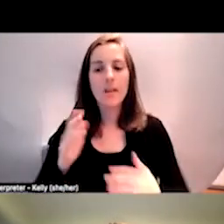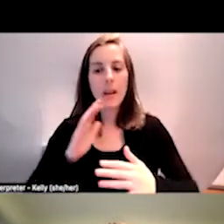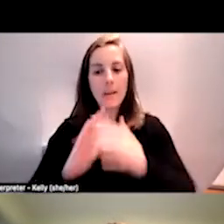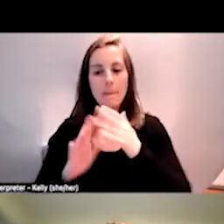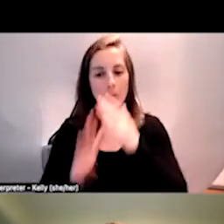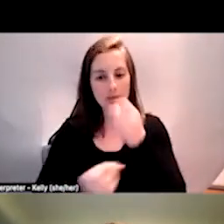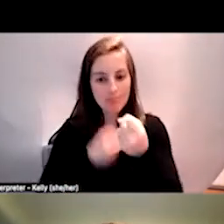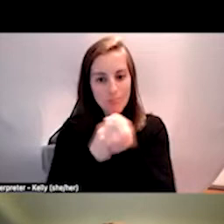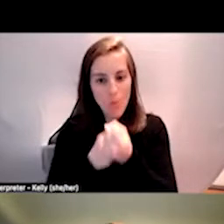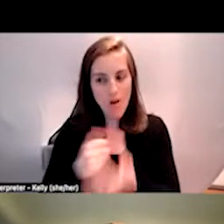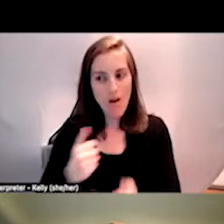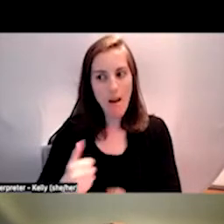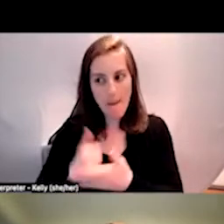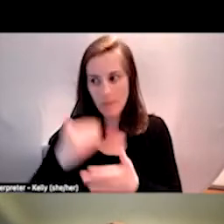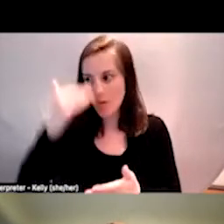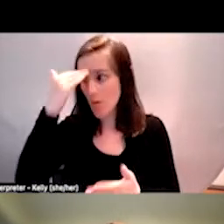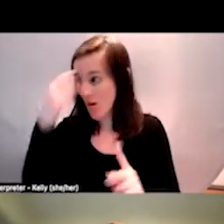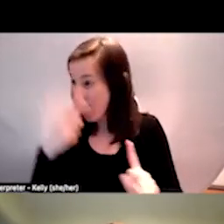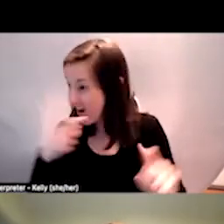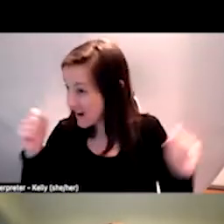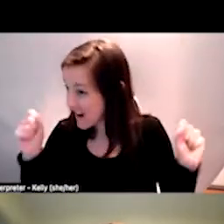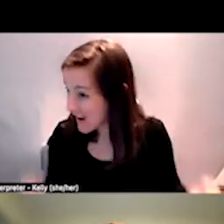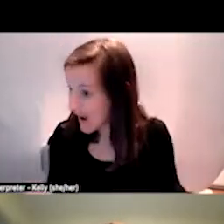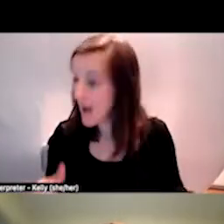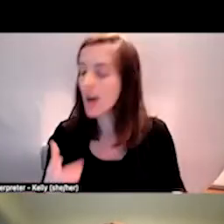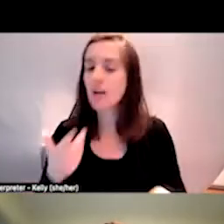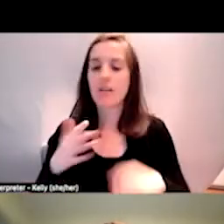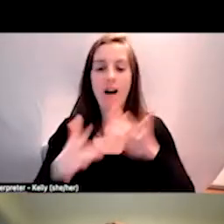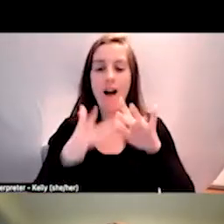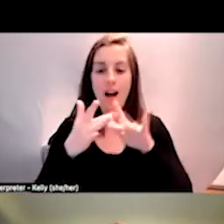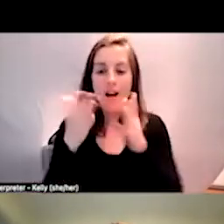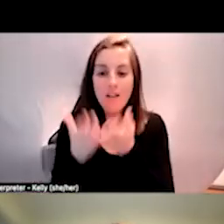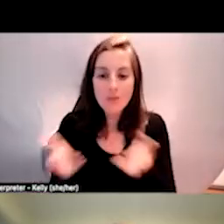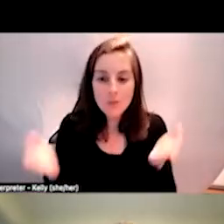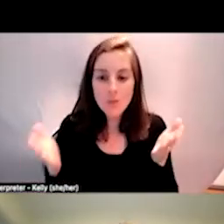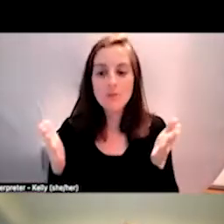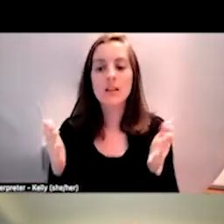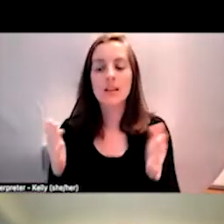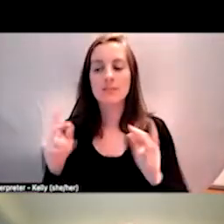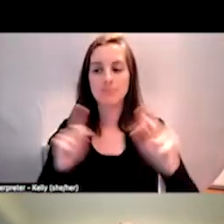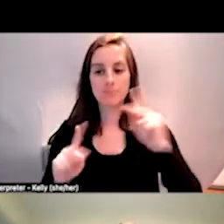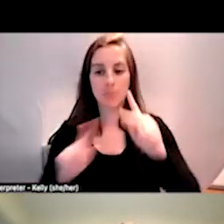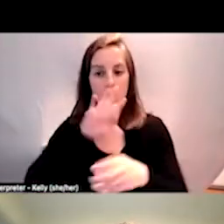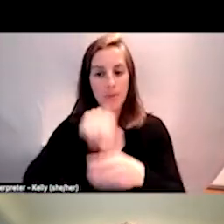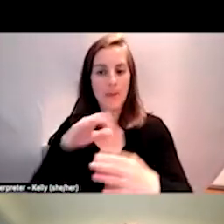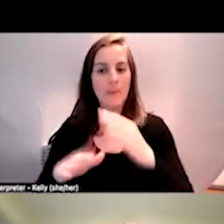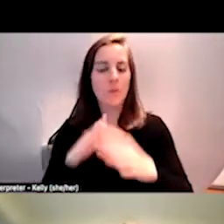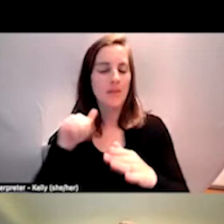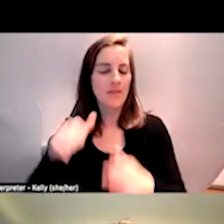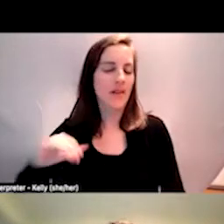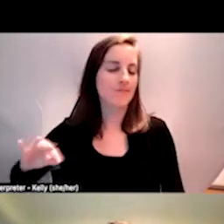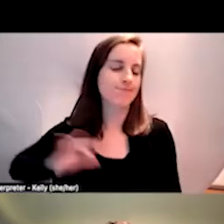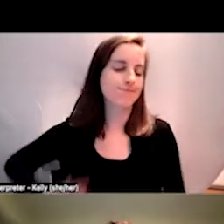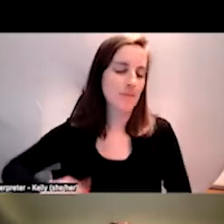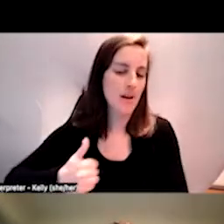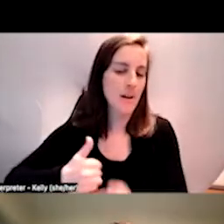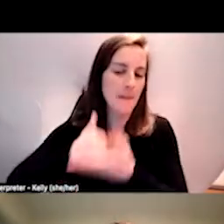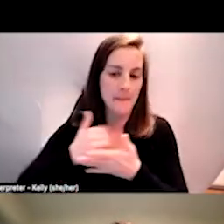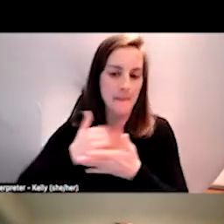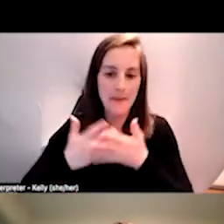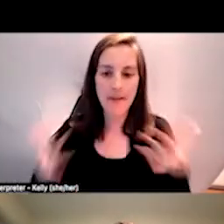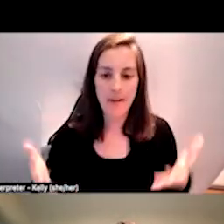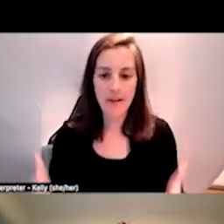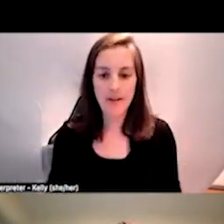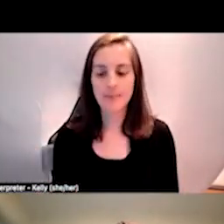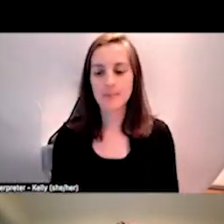resources and people in your community you can talk to can be really helpful. If you have a